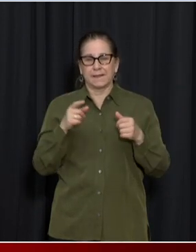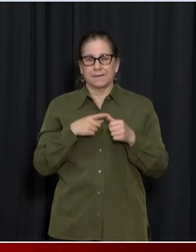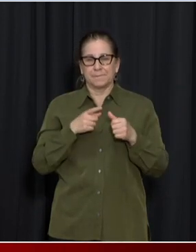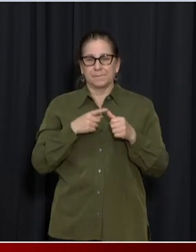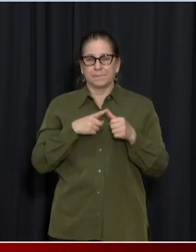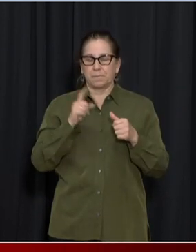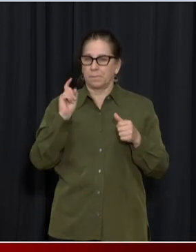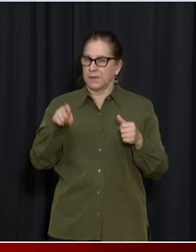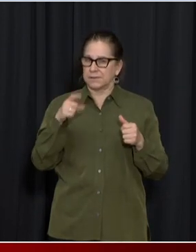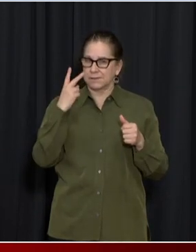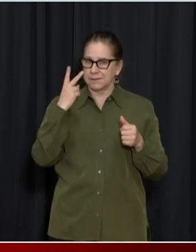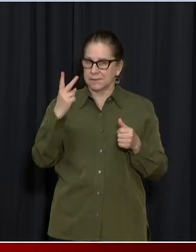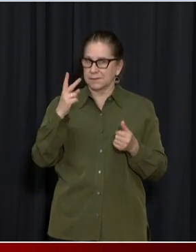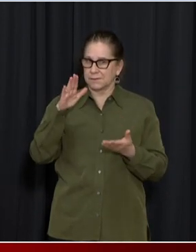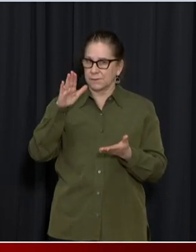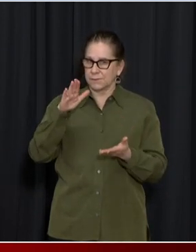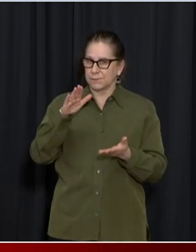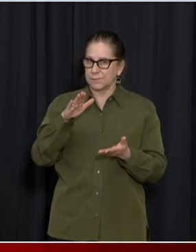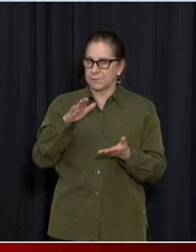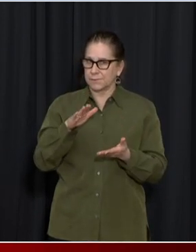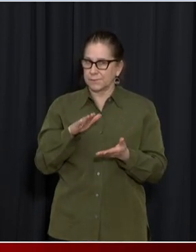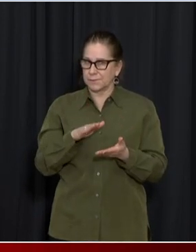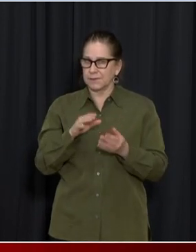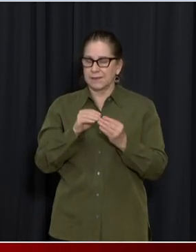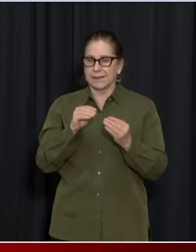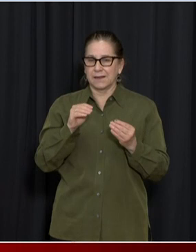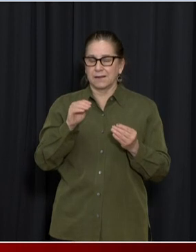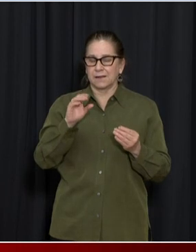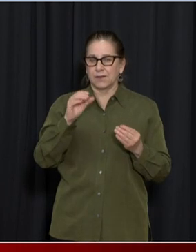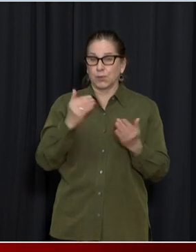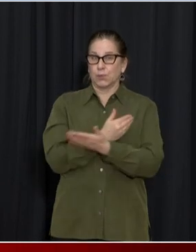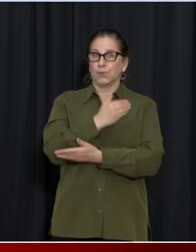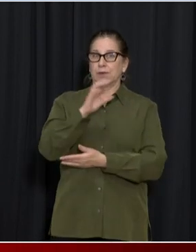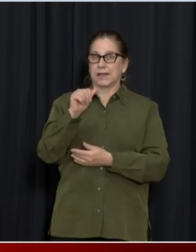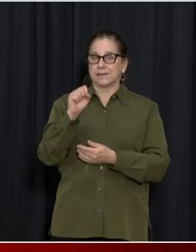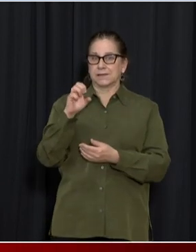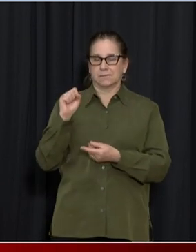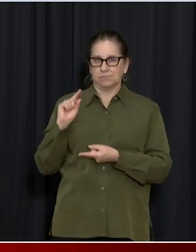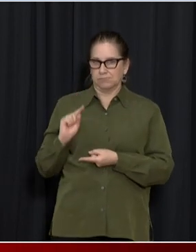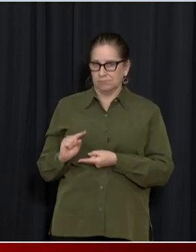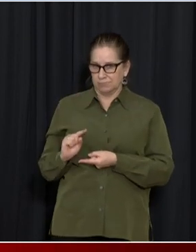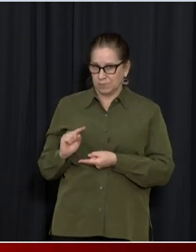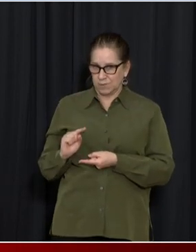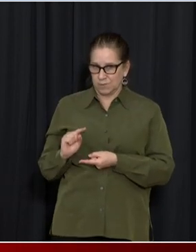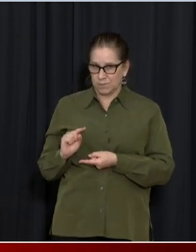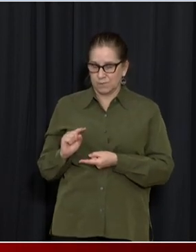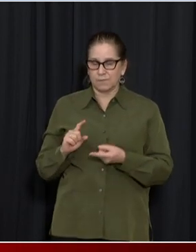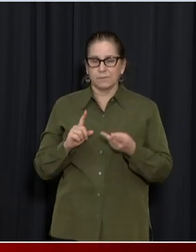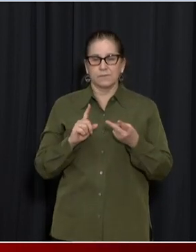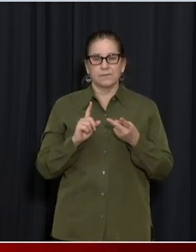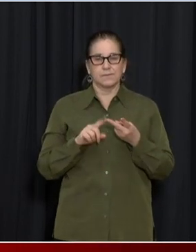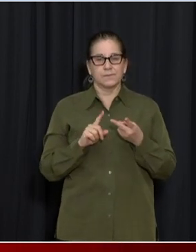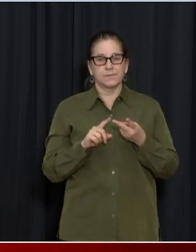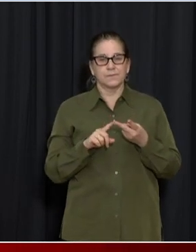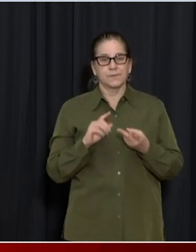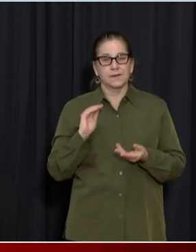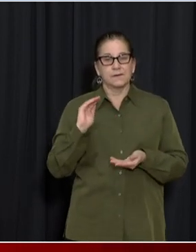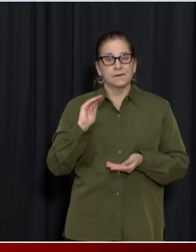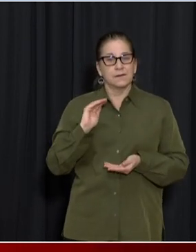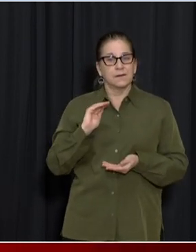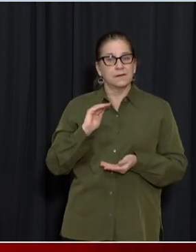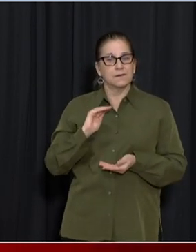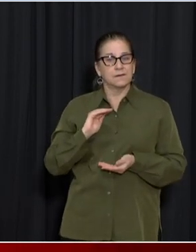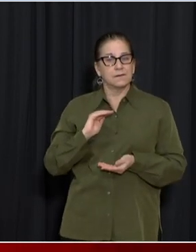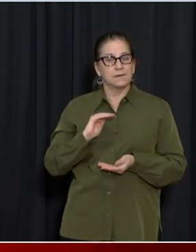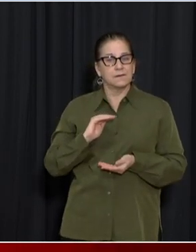cases, is looking at a decline in the incident cases in your community. And that is often monitored in communities